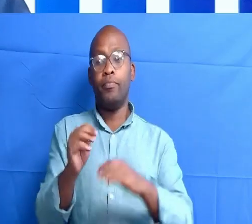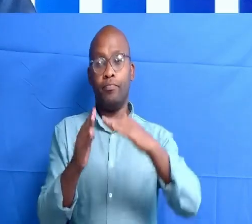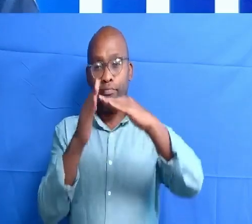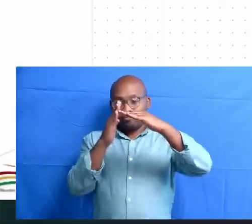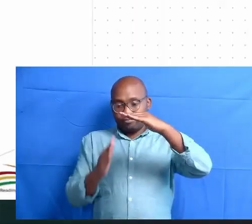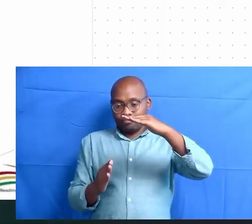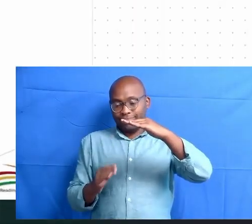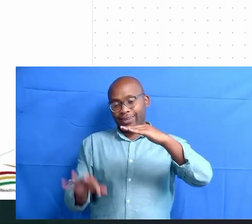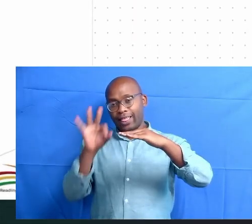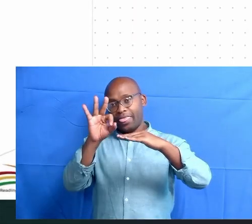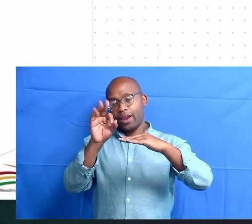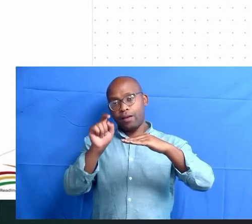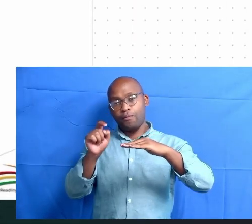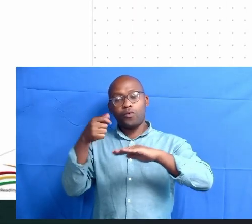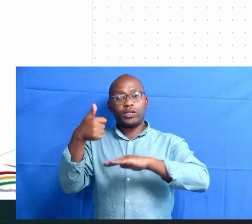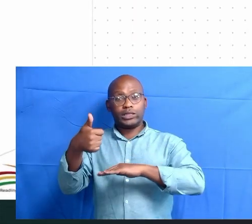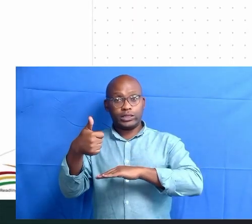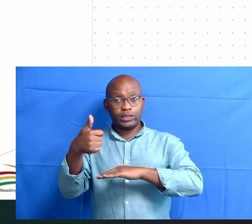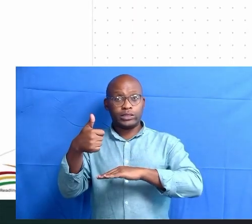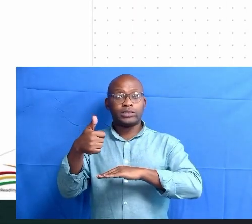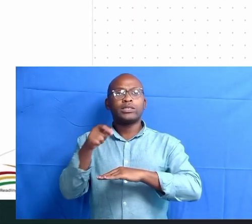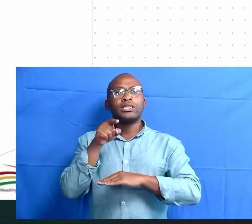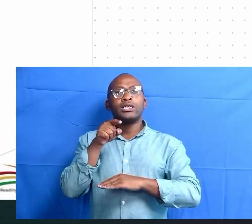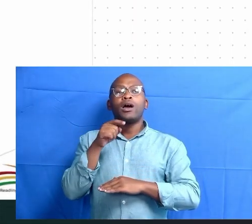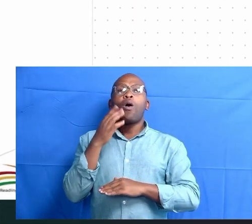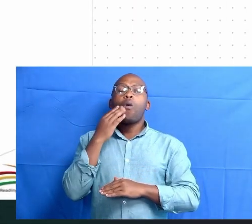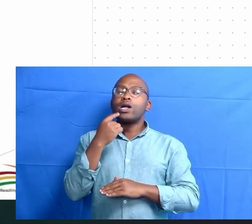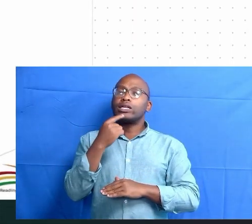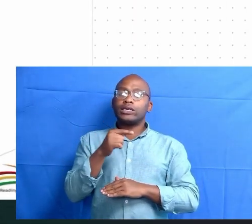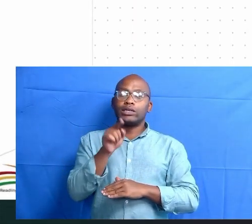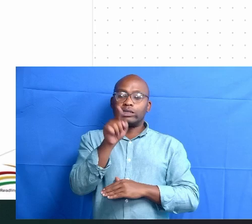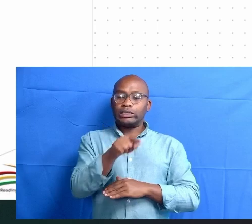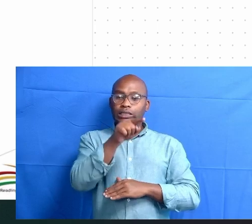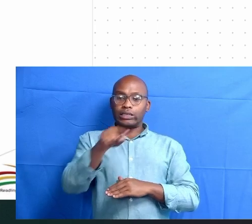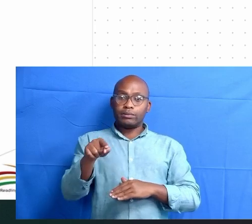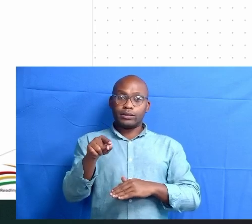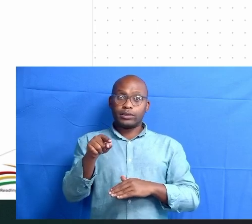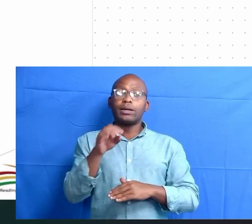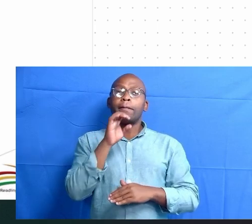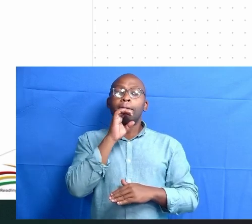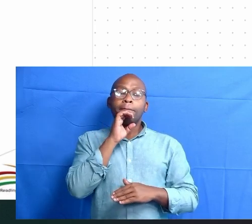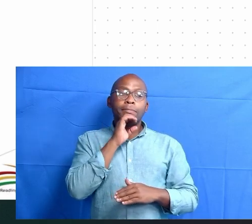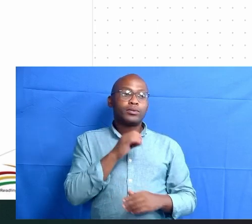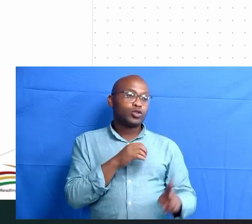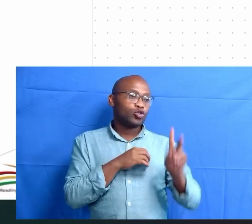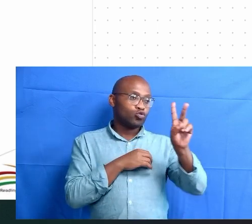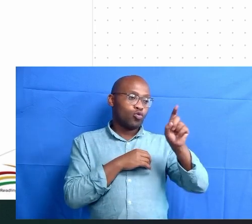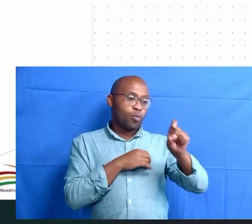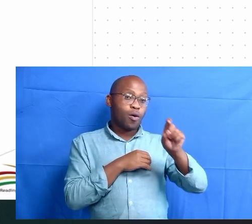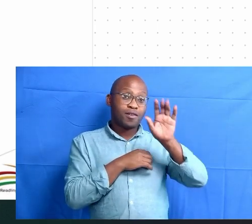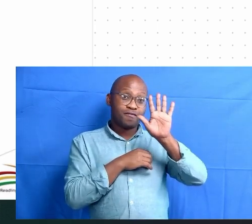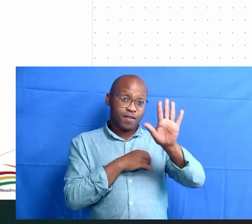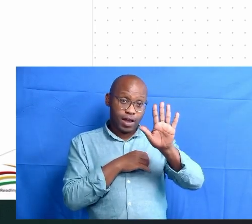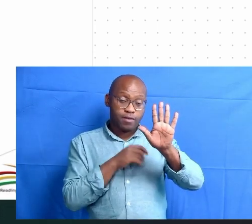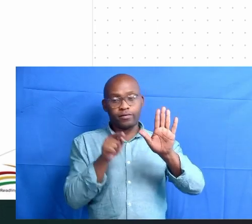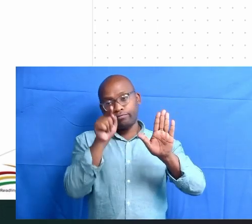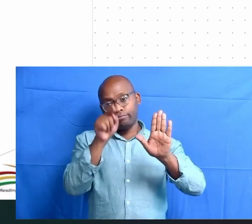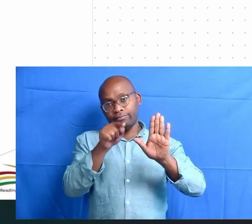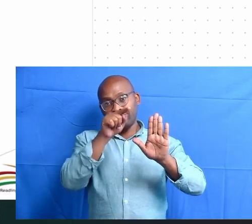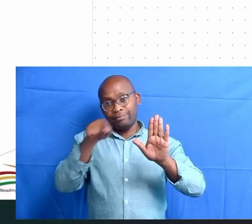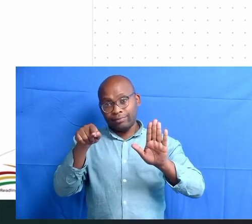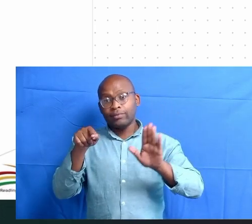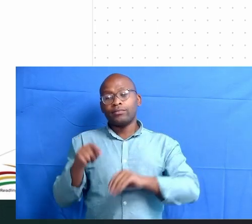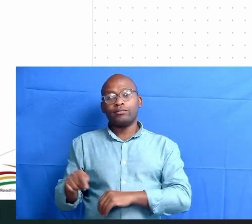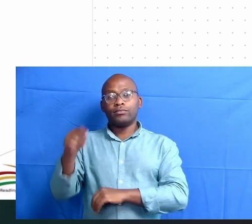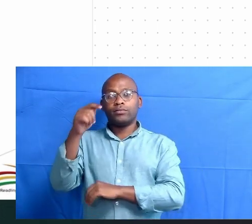3,6 centimeters. When they say it's by, it means 2,5 times, which means 2,5 can